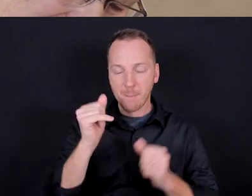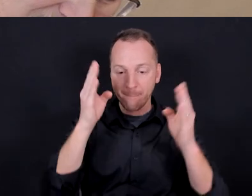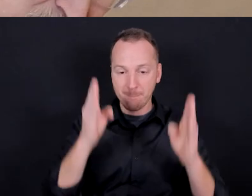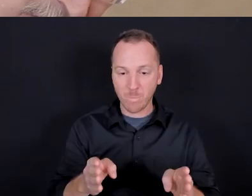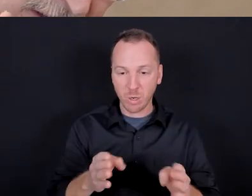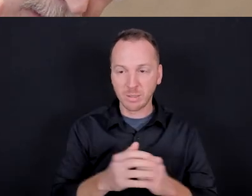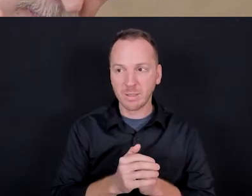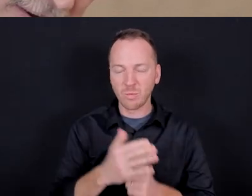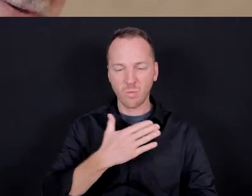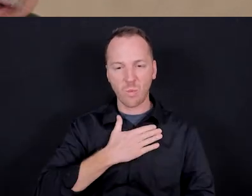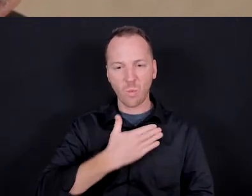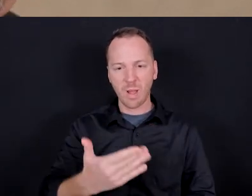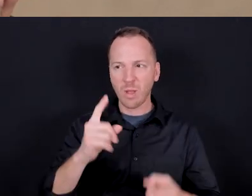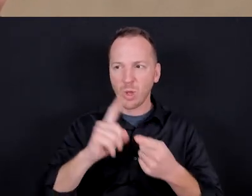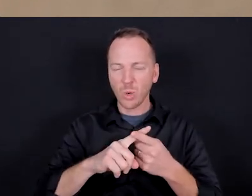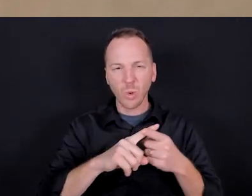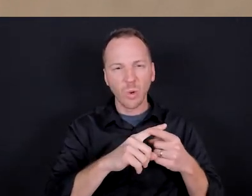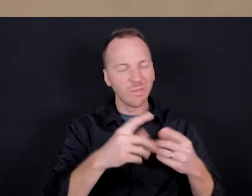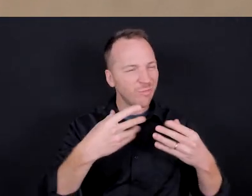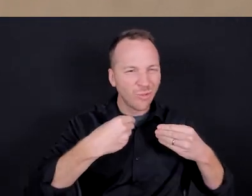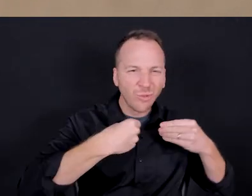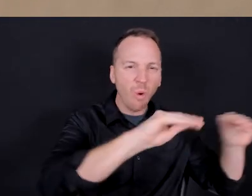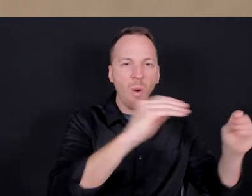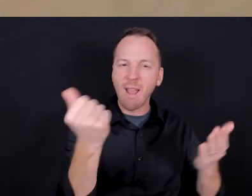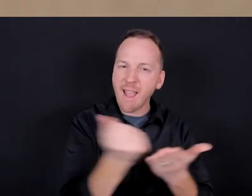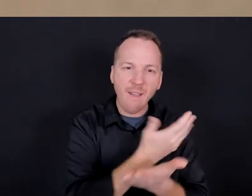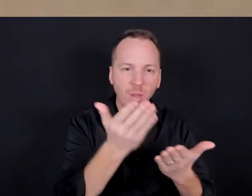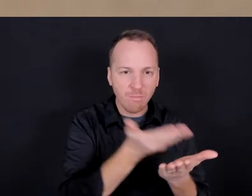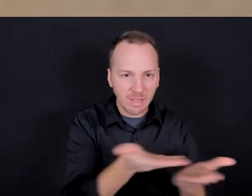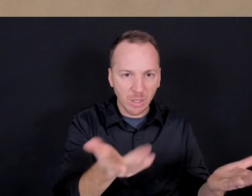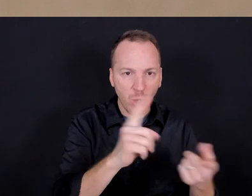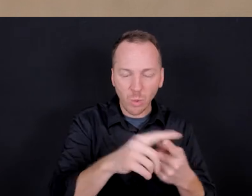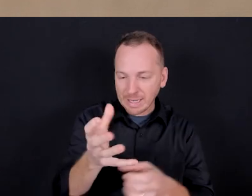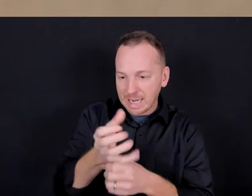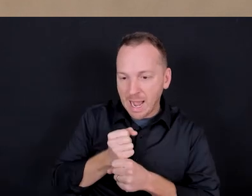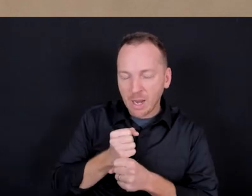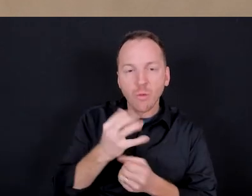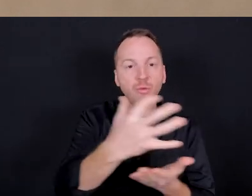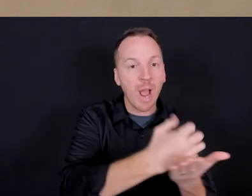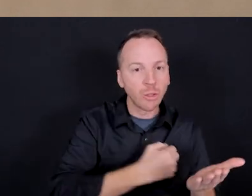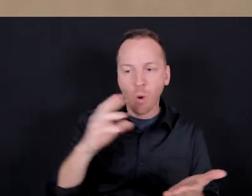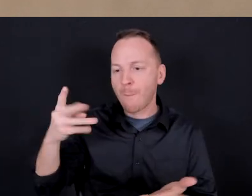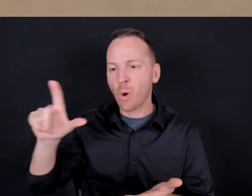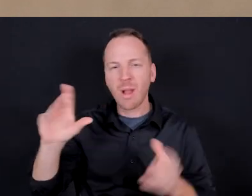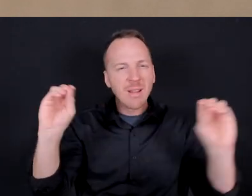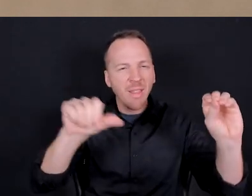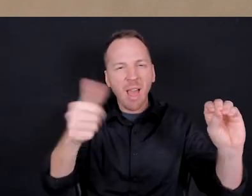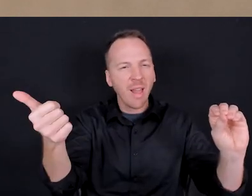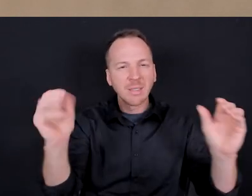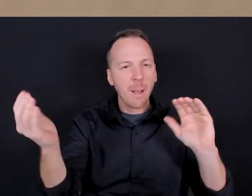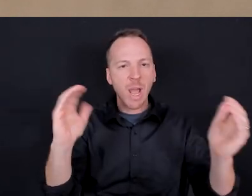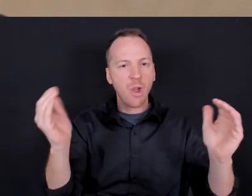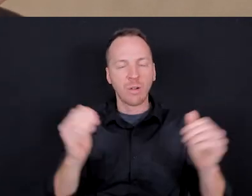person is willing to part with everything else to have the treasure and the pearl. Nothing else matters. Nothing else